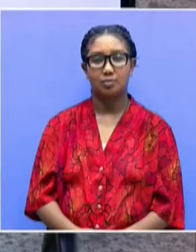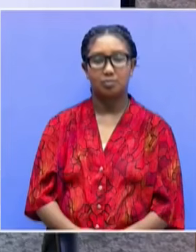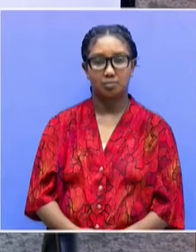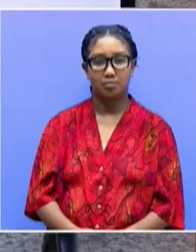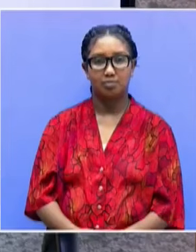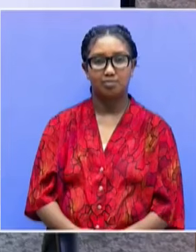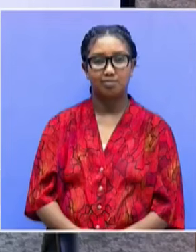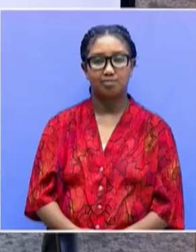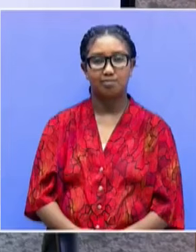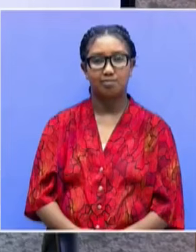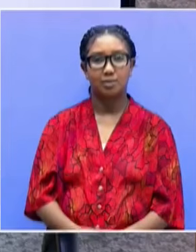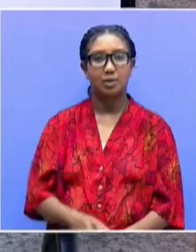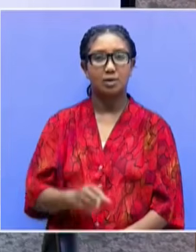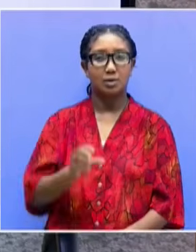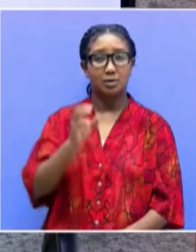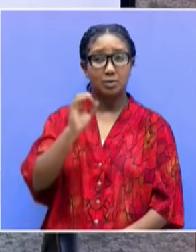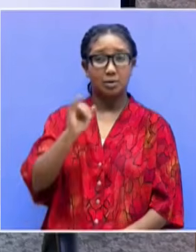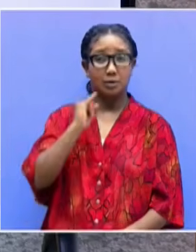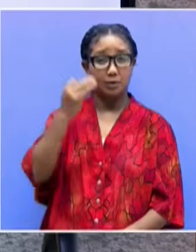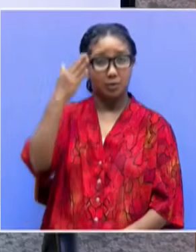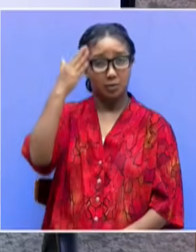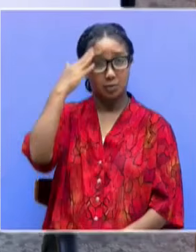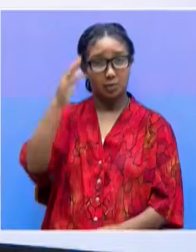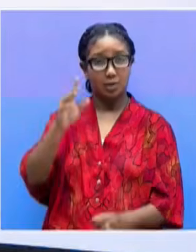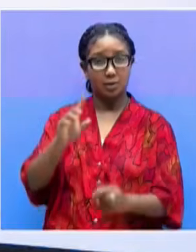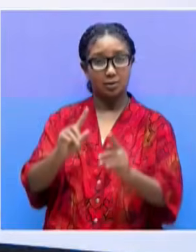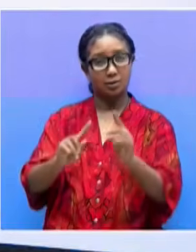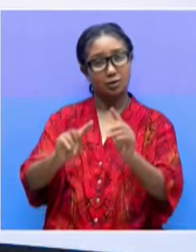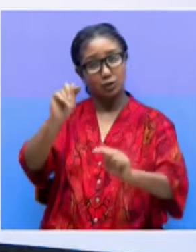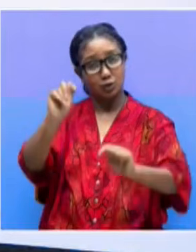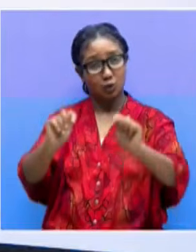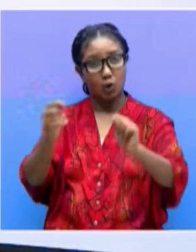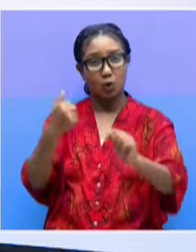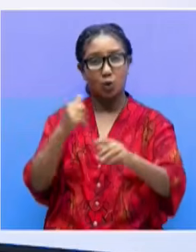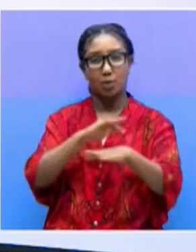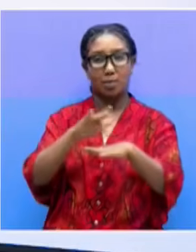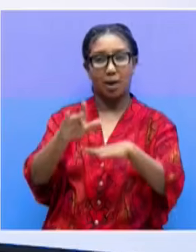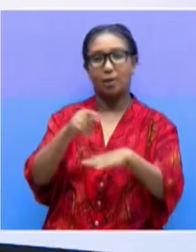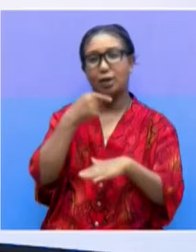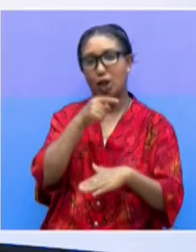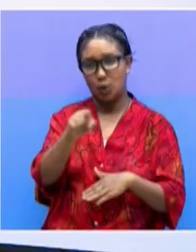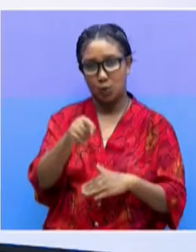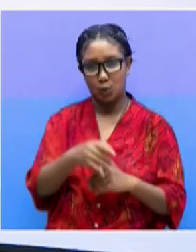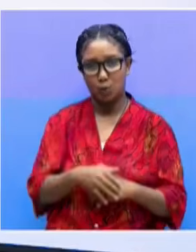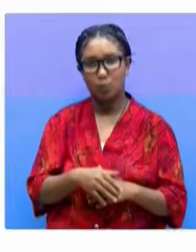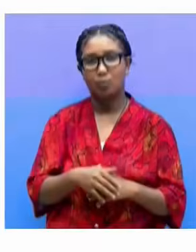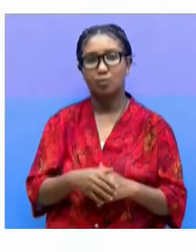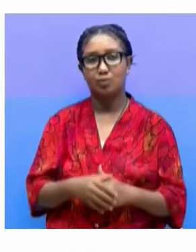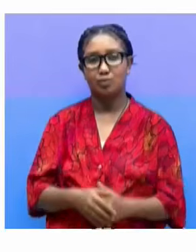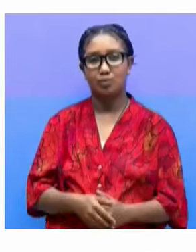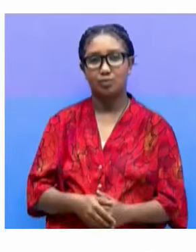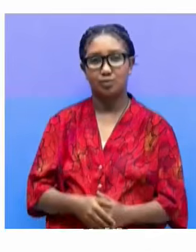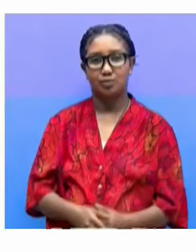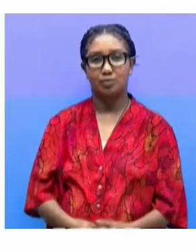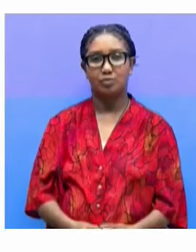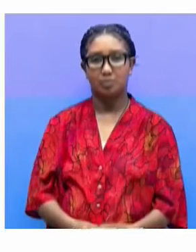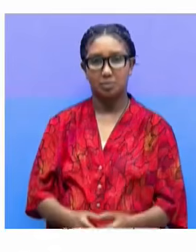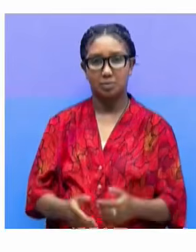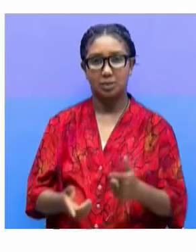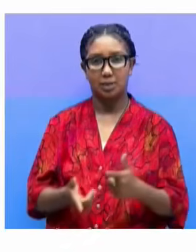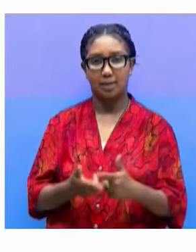Okay. If we knew the story, we blank tell you. I'm going to do the same sentence, all